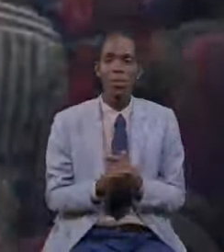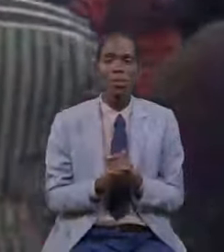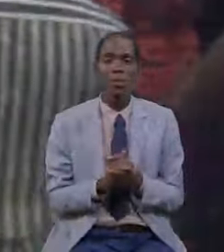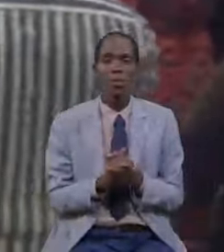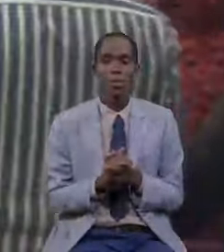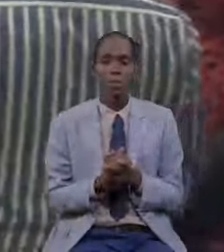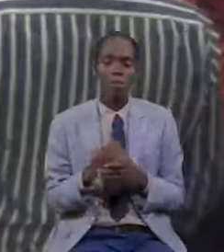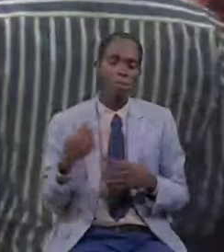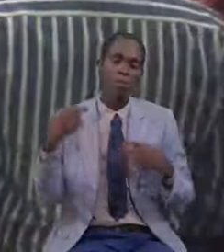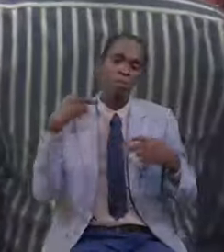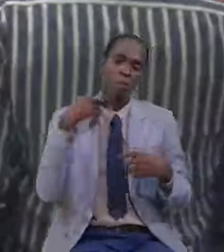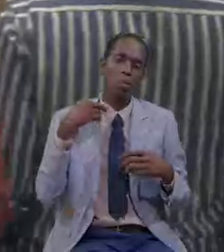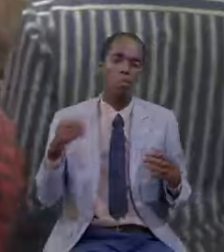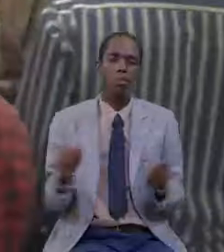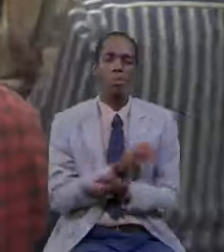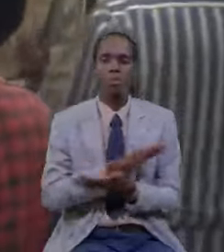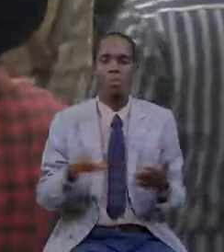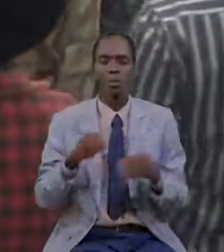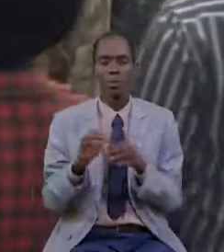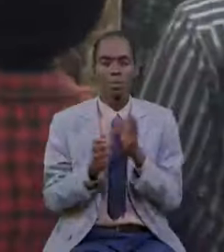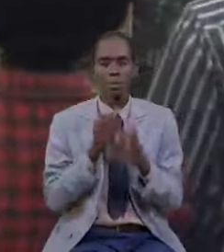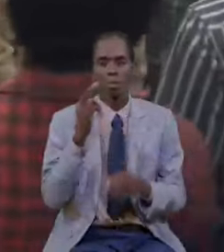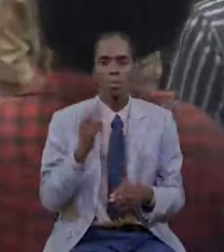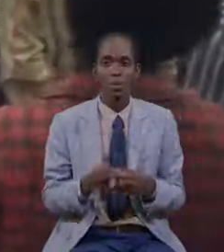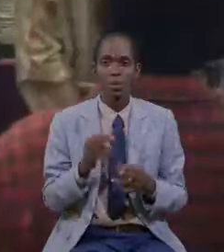Yokes destroyed.